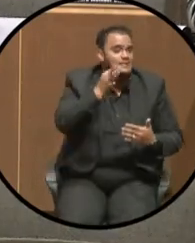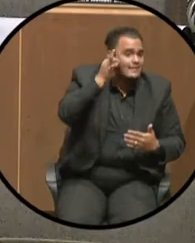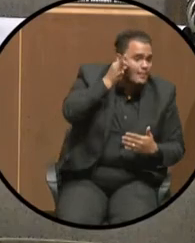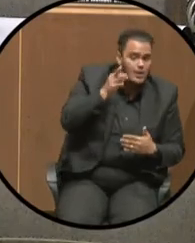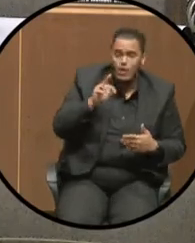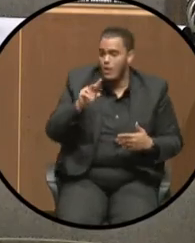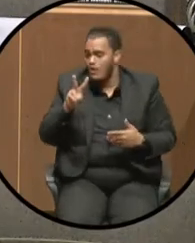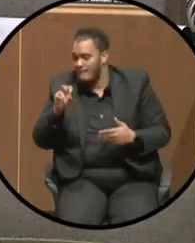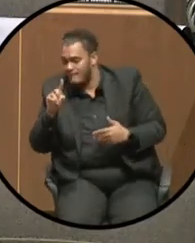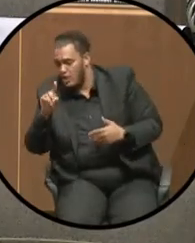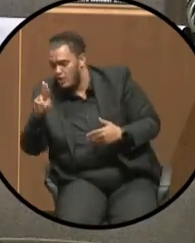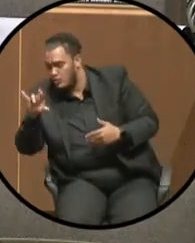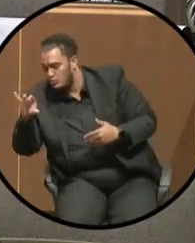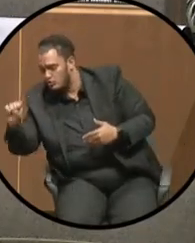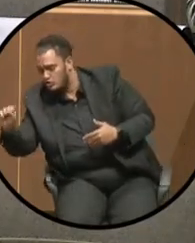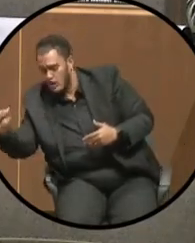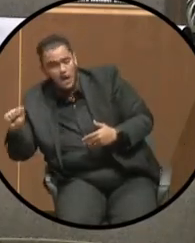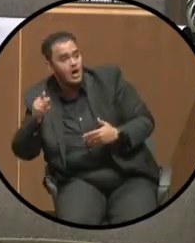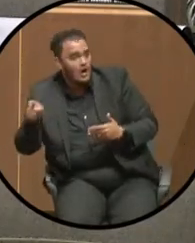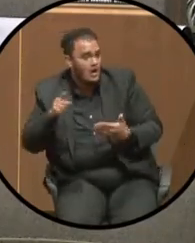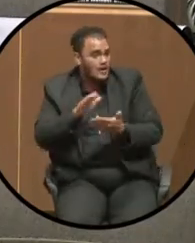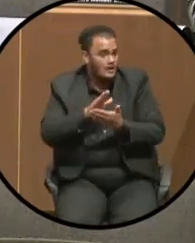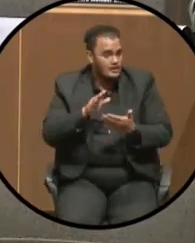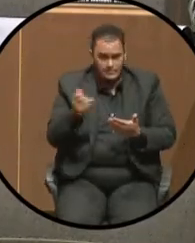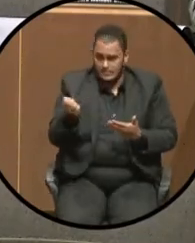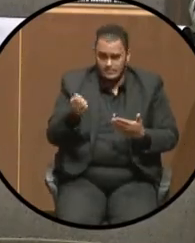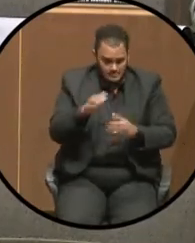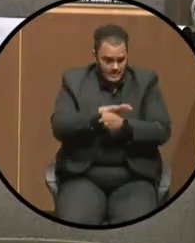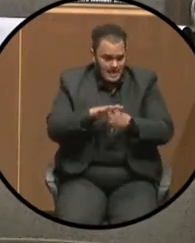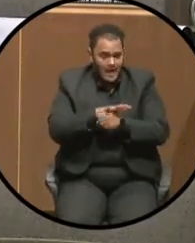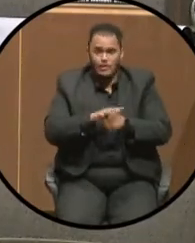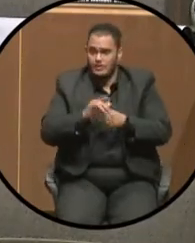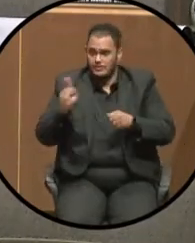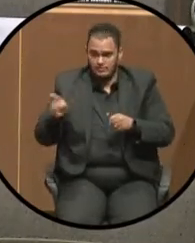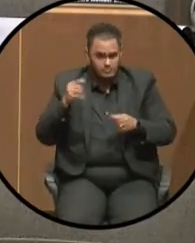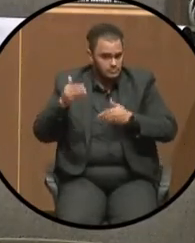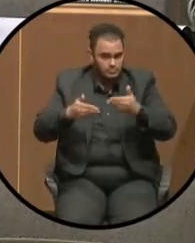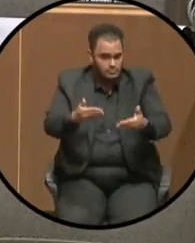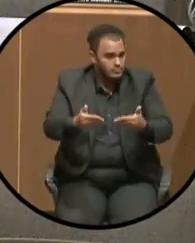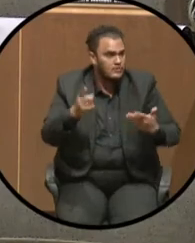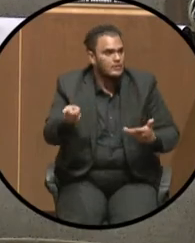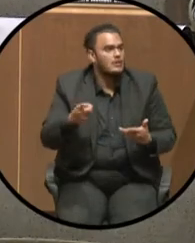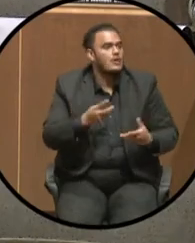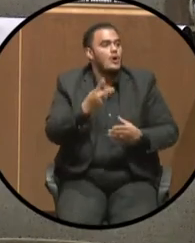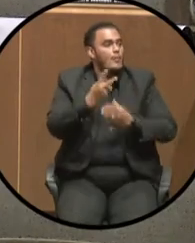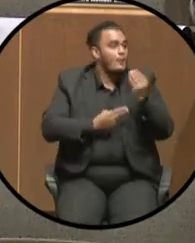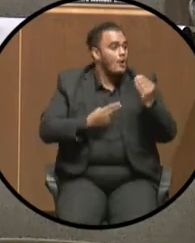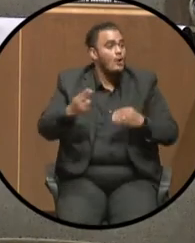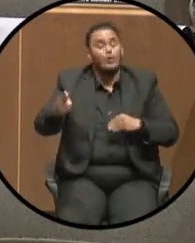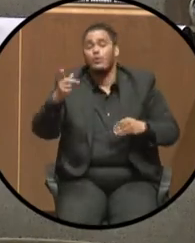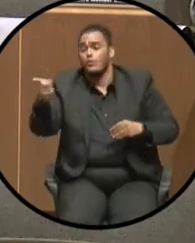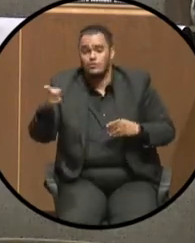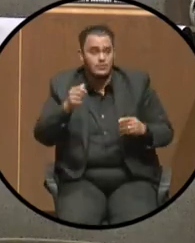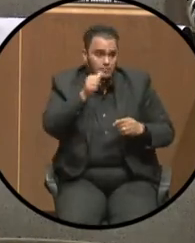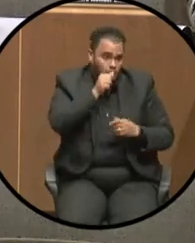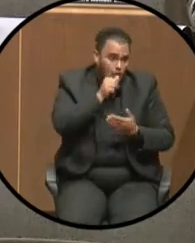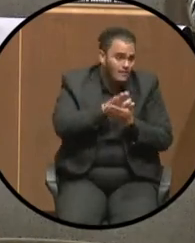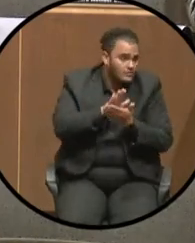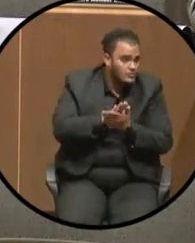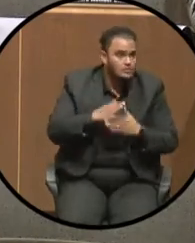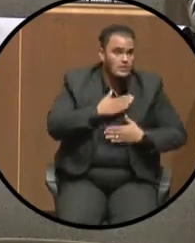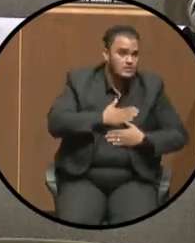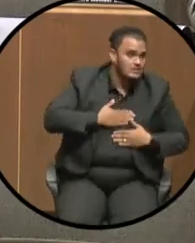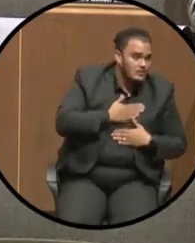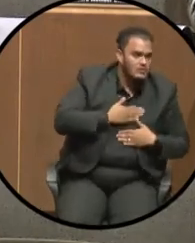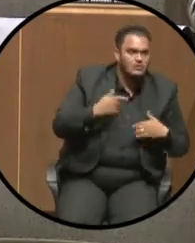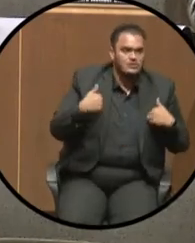name a couple. And lots of private schools, both in Seminole, Orange County. Entertainment, movie theaters. The last couple weeks, I haven't